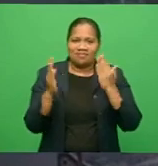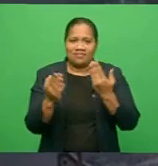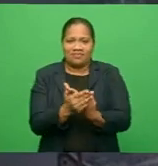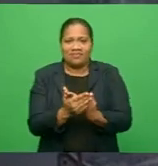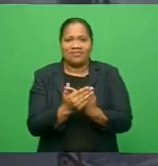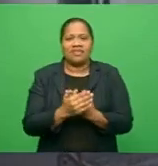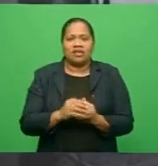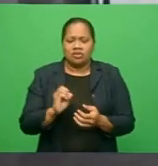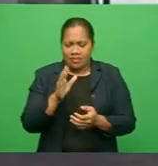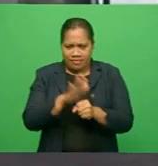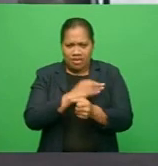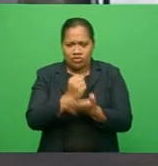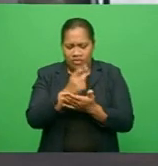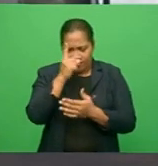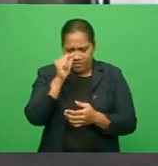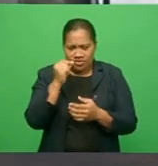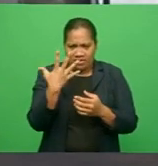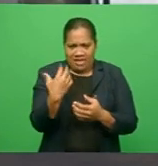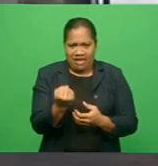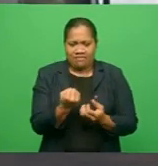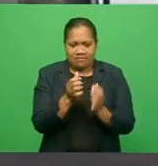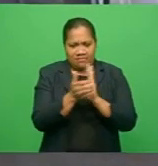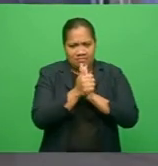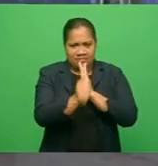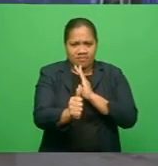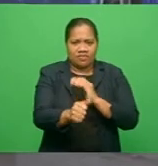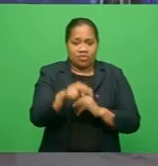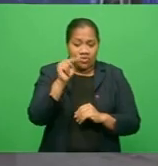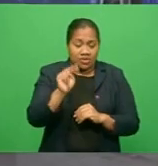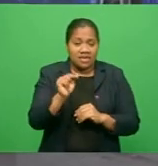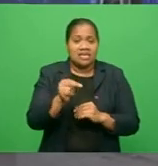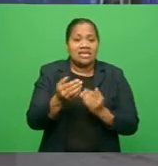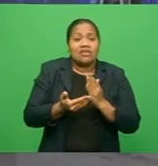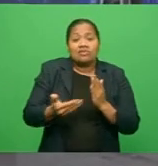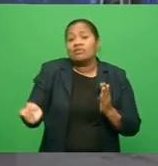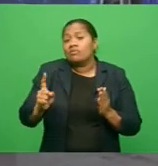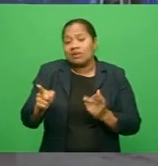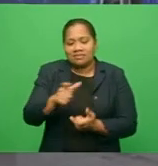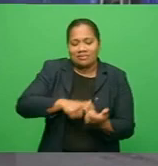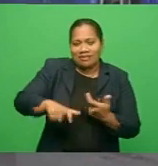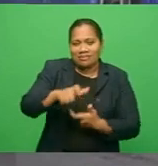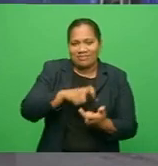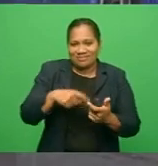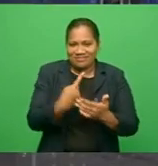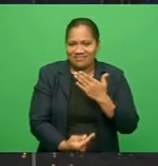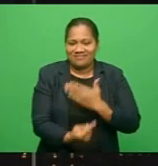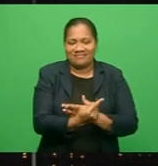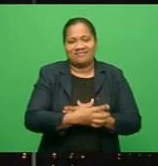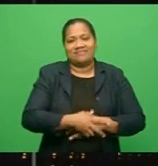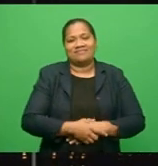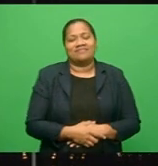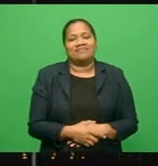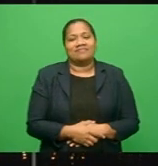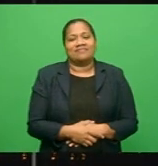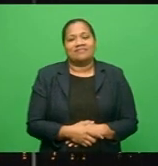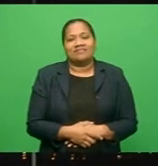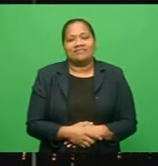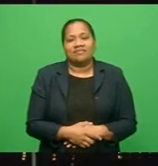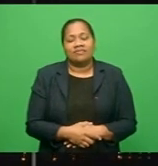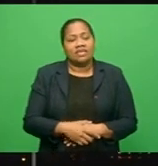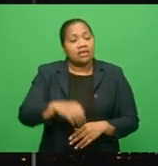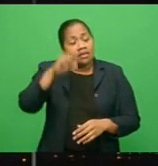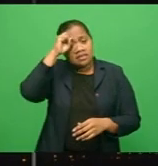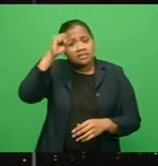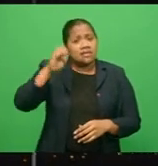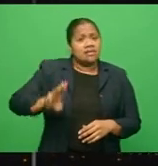with the skills and knowledge needed during cyclone season. Koroi Tandalala, FBC News. Senior member